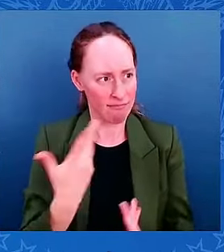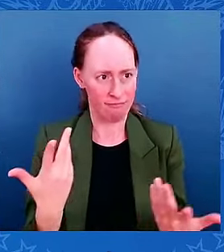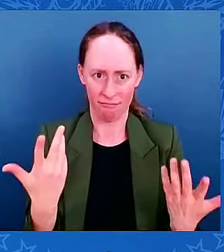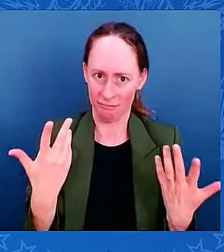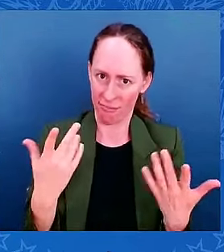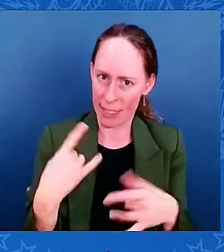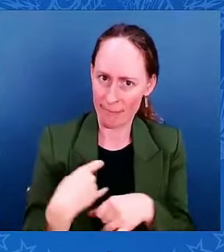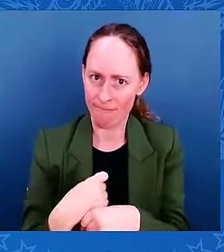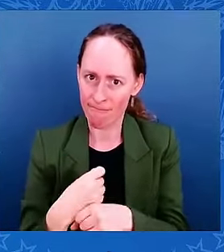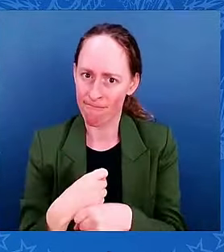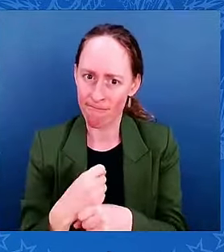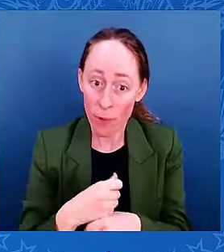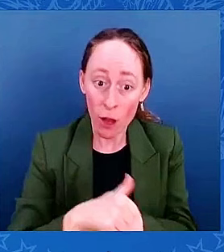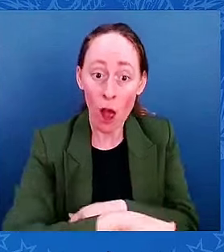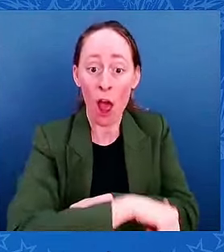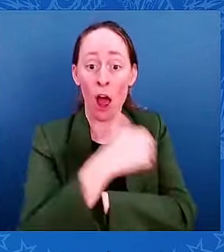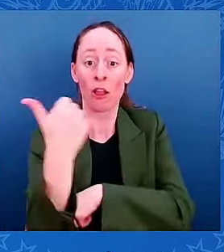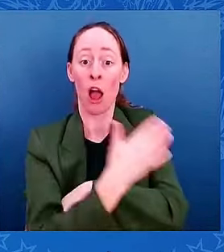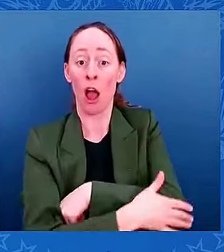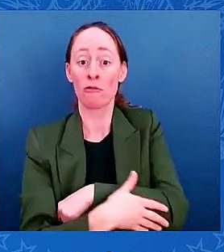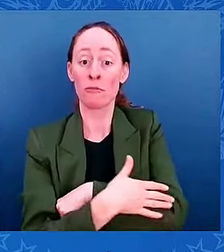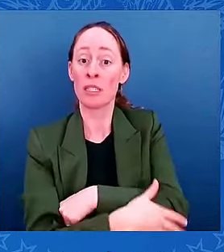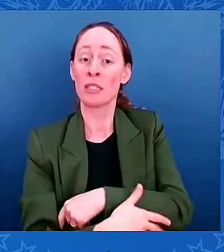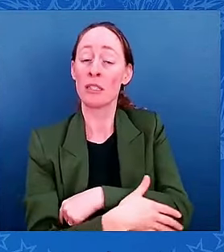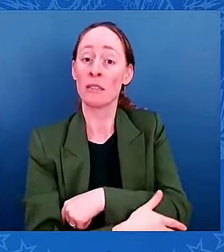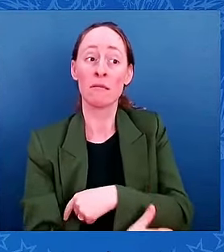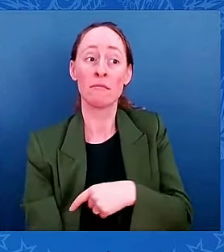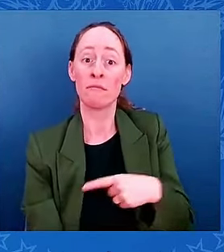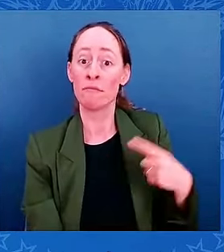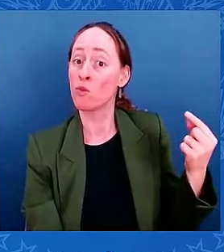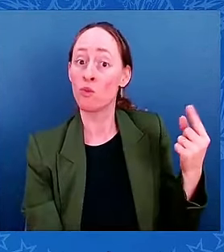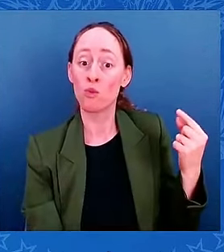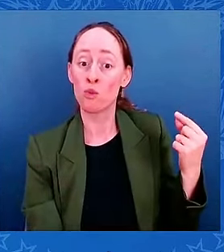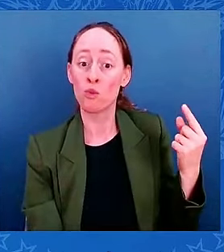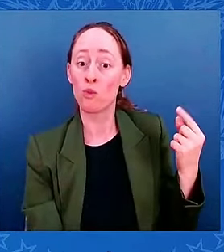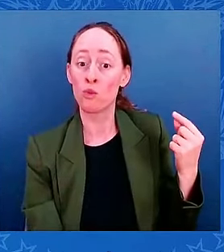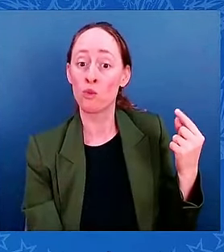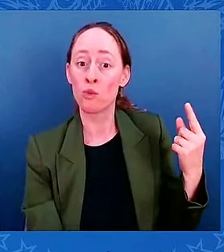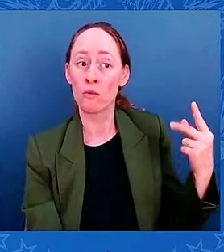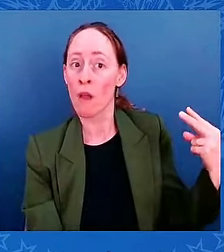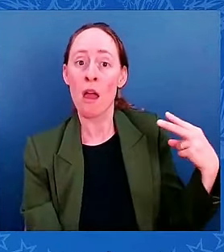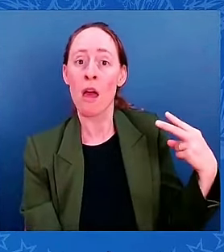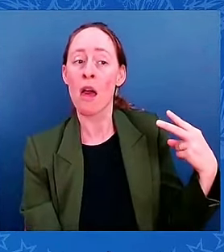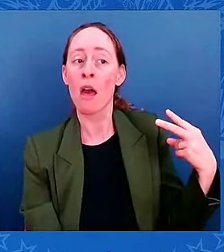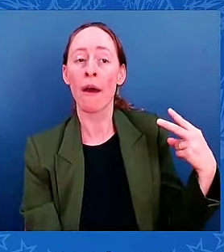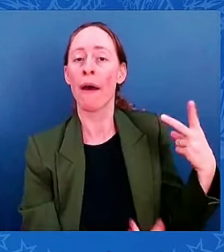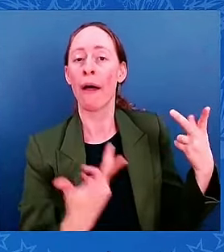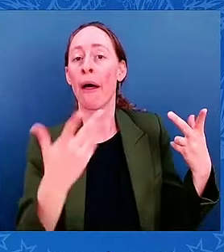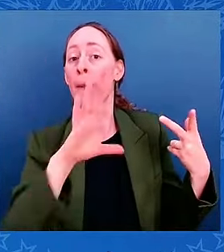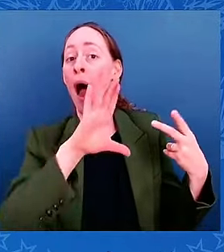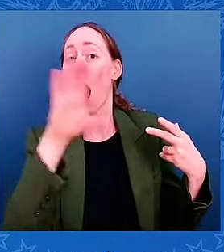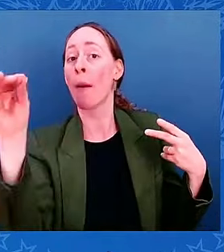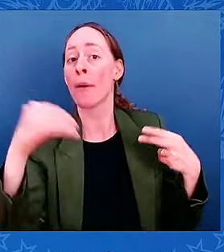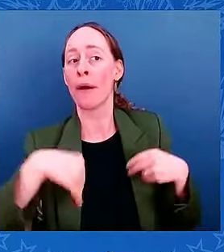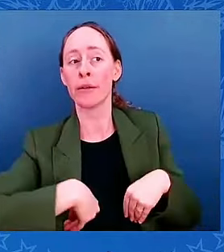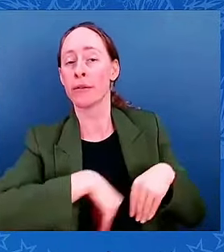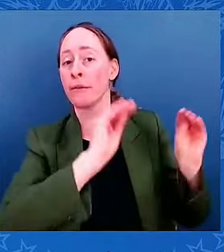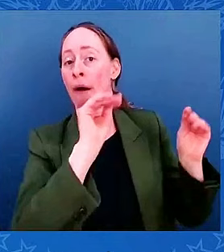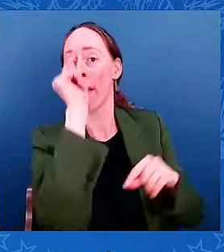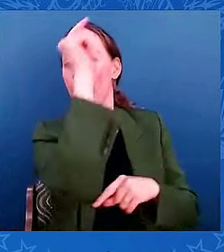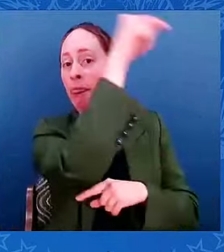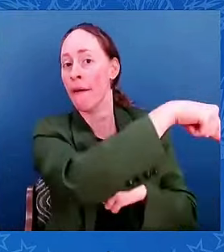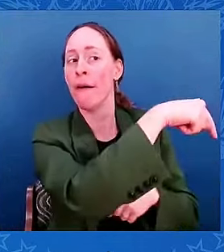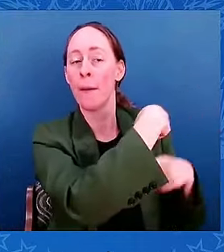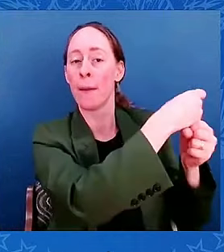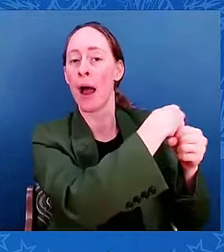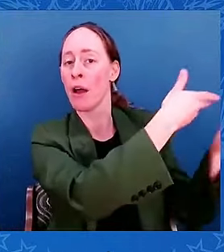them overseas because labor was cheaper to build them, make them. Well, we ended up with a situation where I decided I was going to go